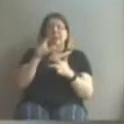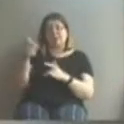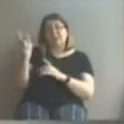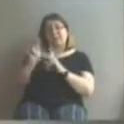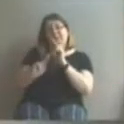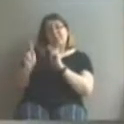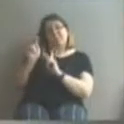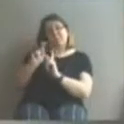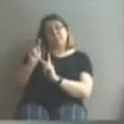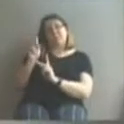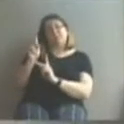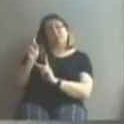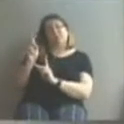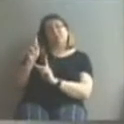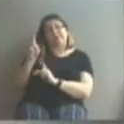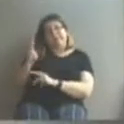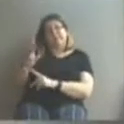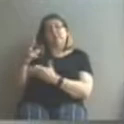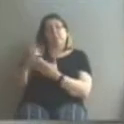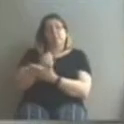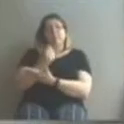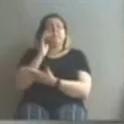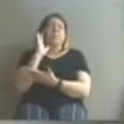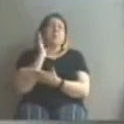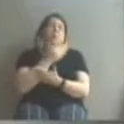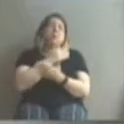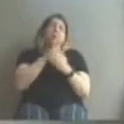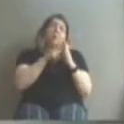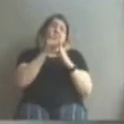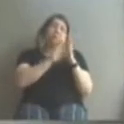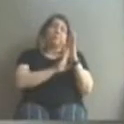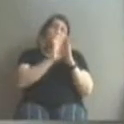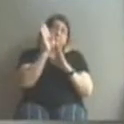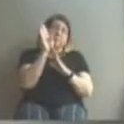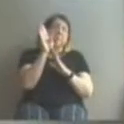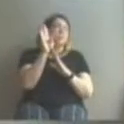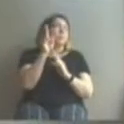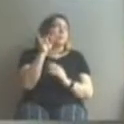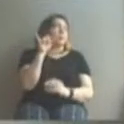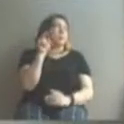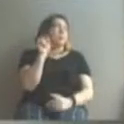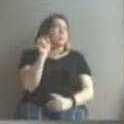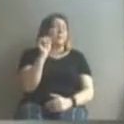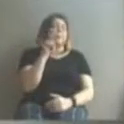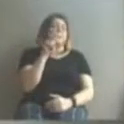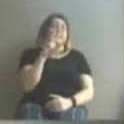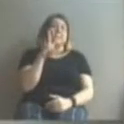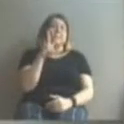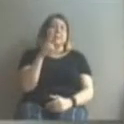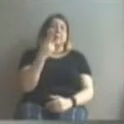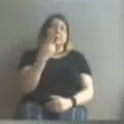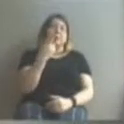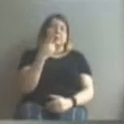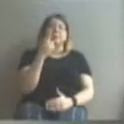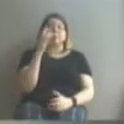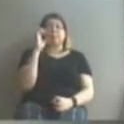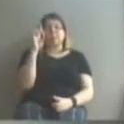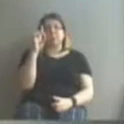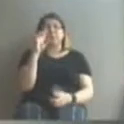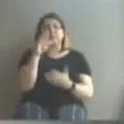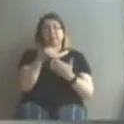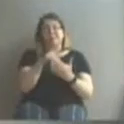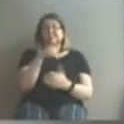and deserve clerks as well. I know that in our professional development unit that's here at the Van Hoos Education Center, they need a